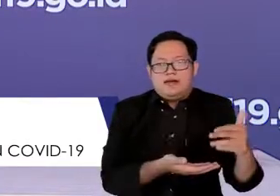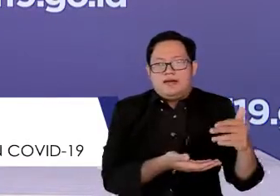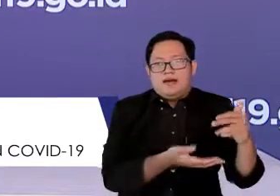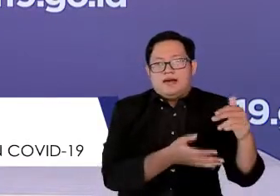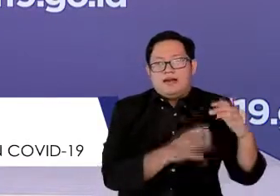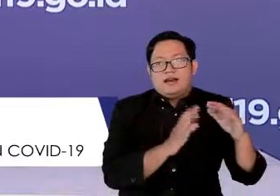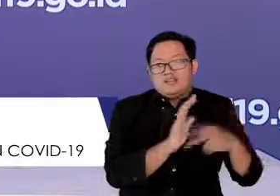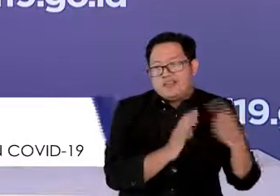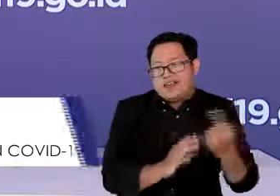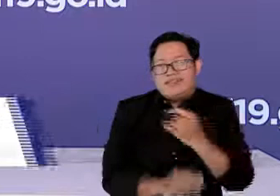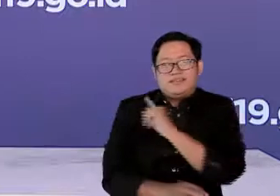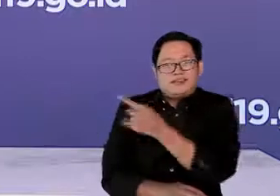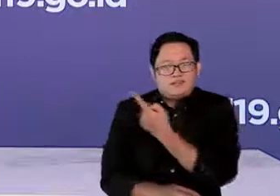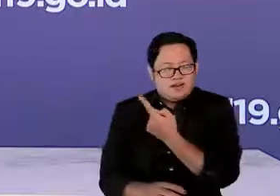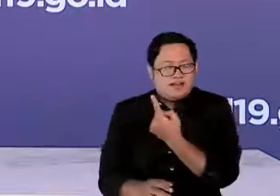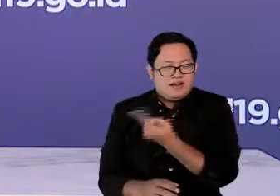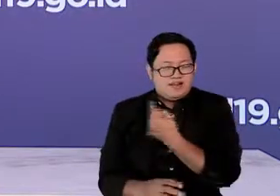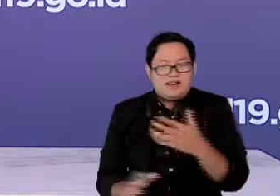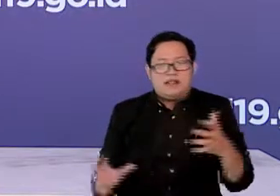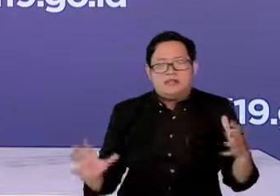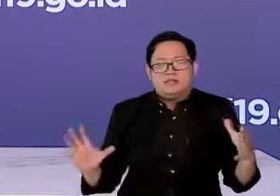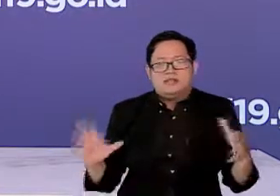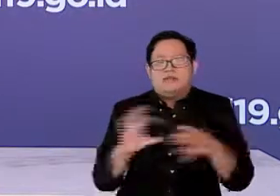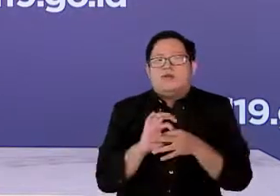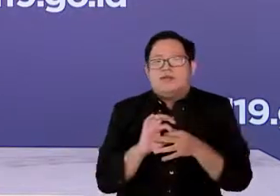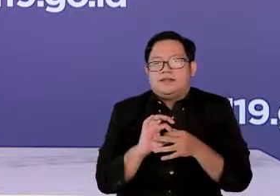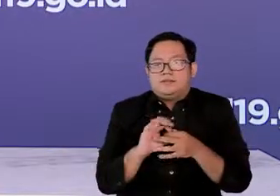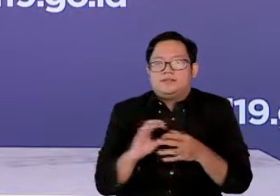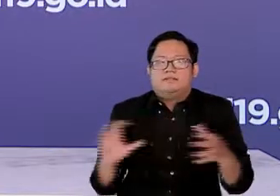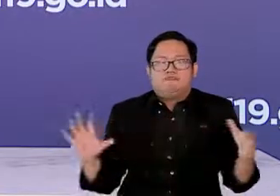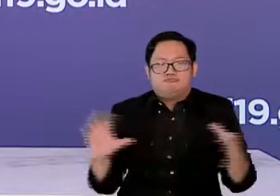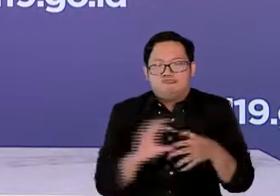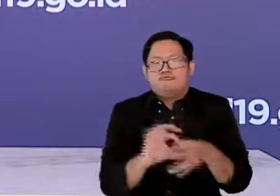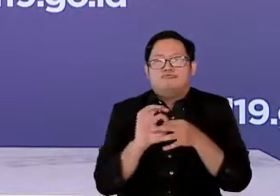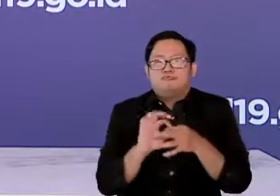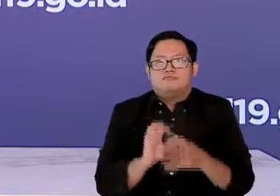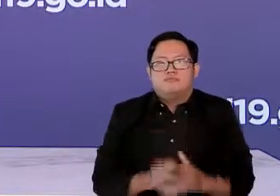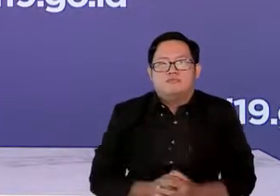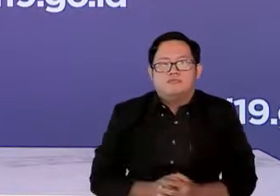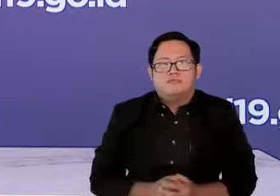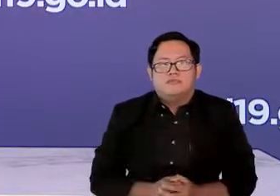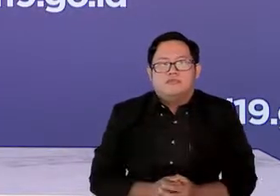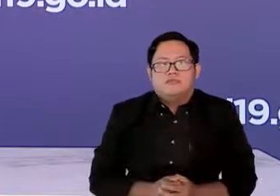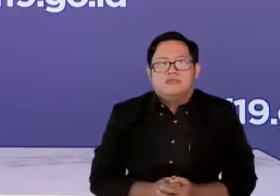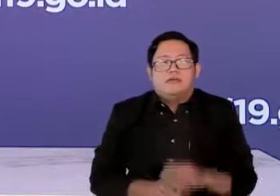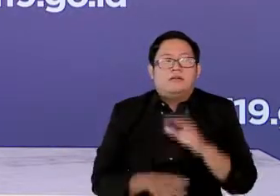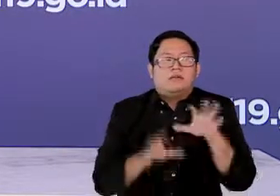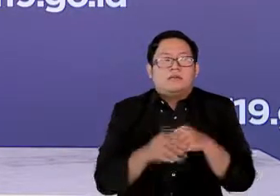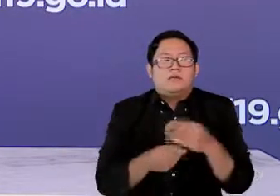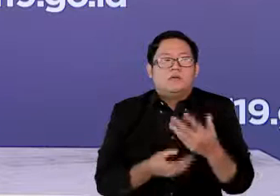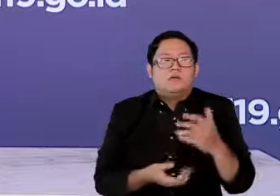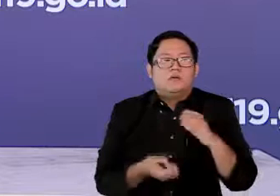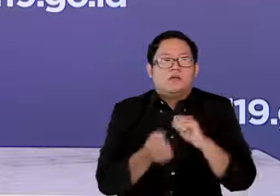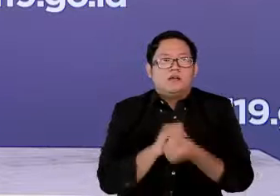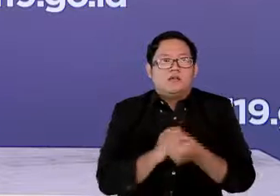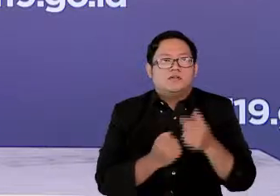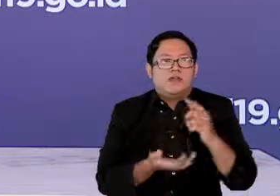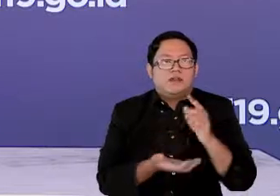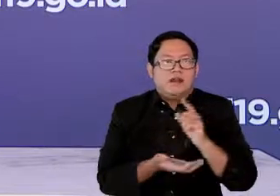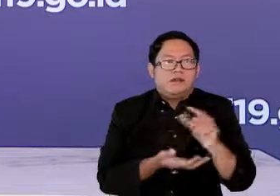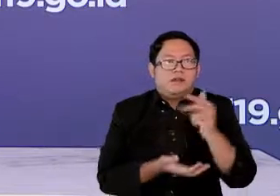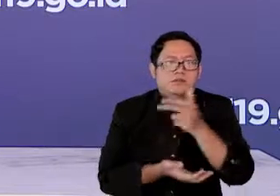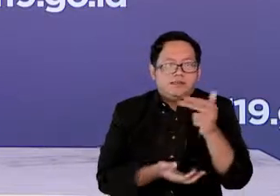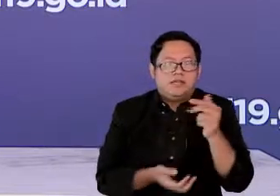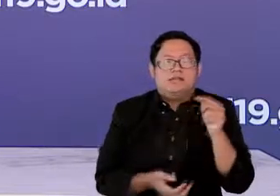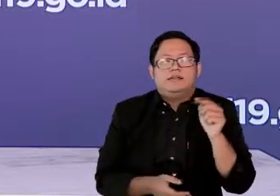And at this moment, as you can see, the reported cases in Indonesia, that's the reflections